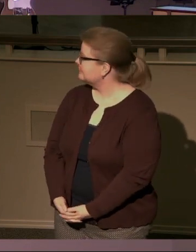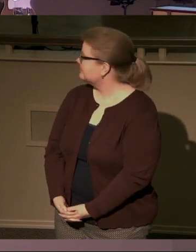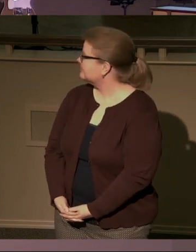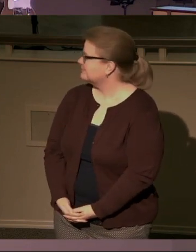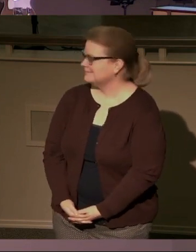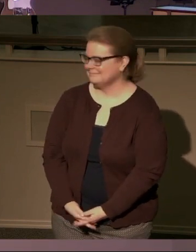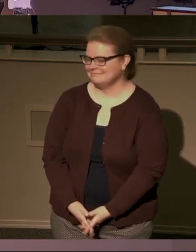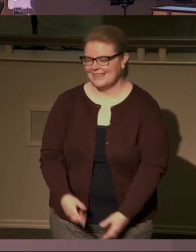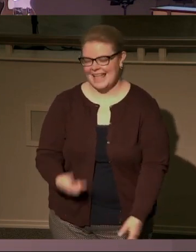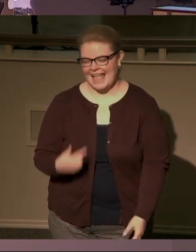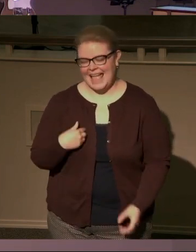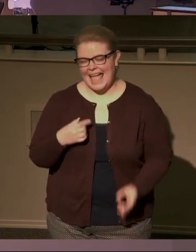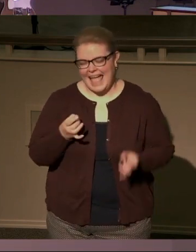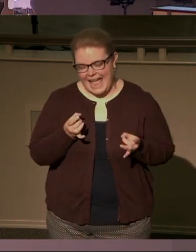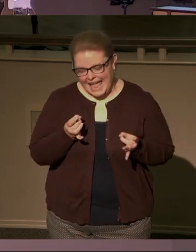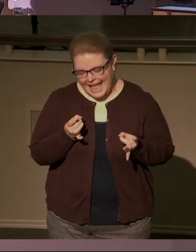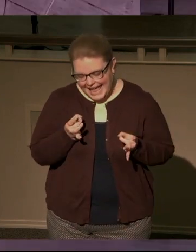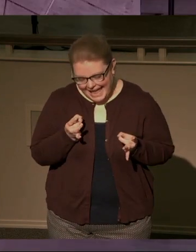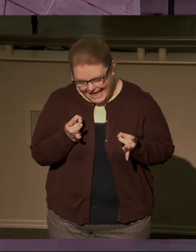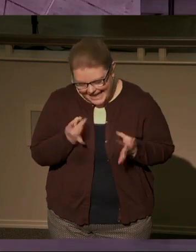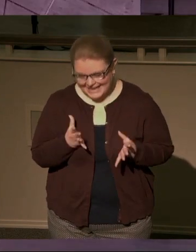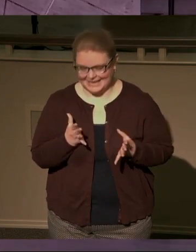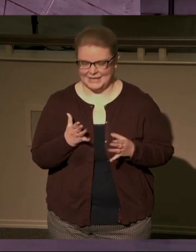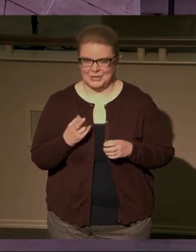I hate using a handheld mic.